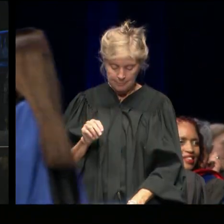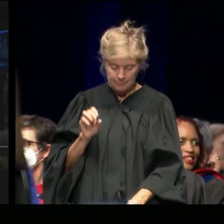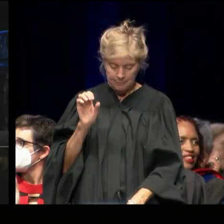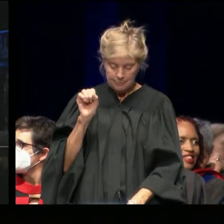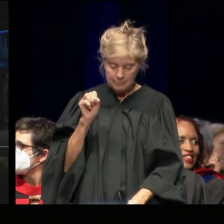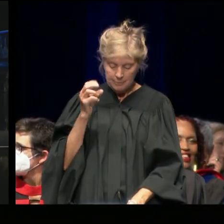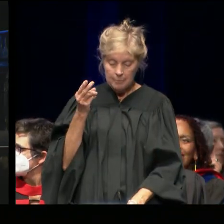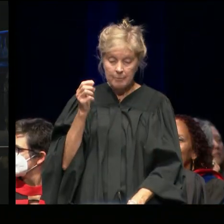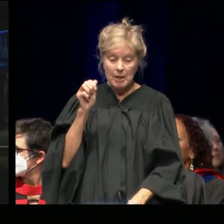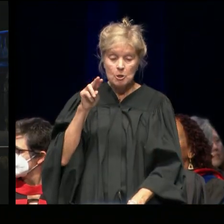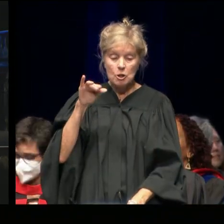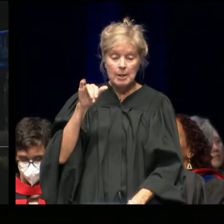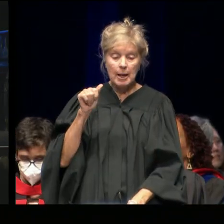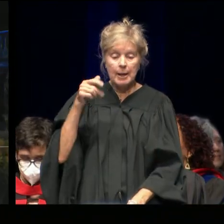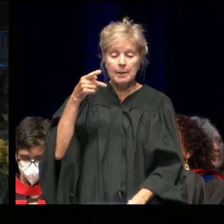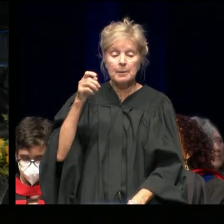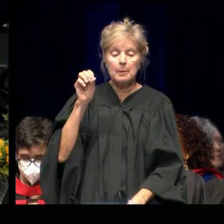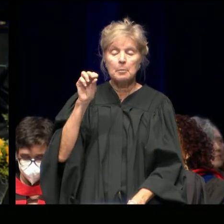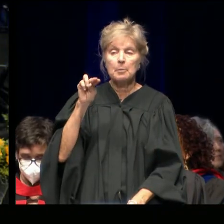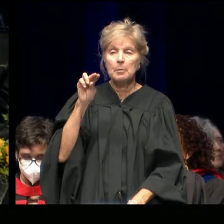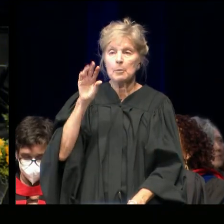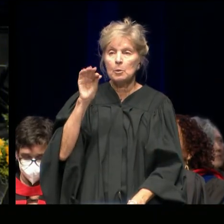Shania Poon Afat.